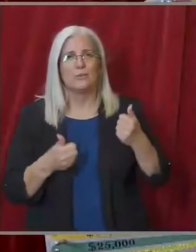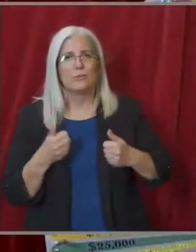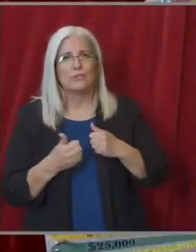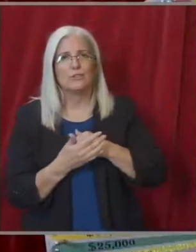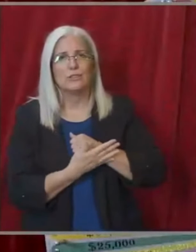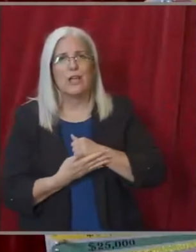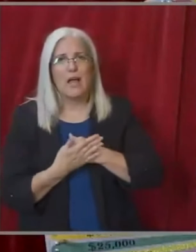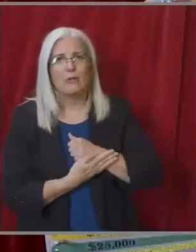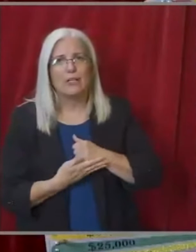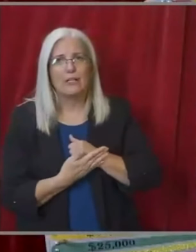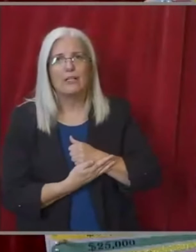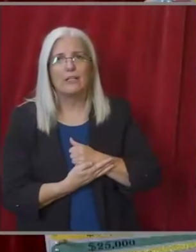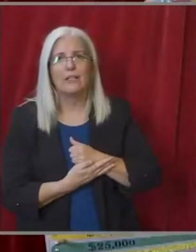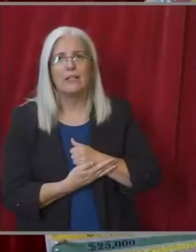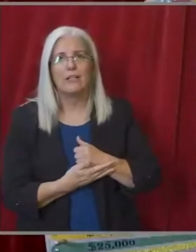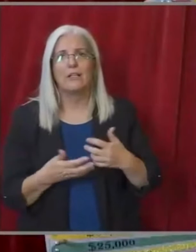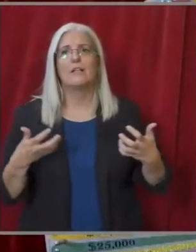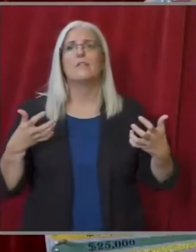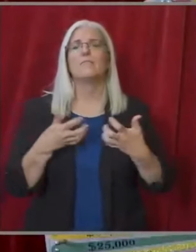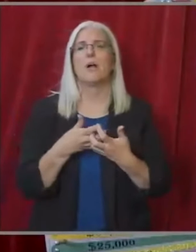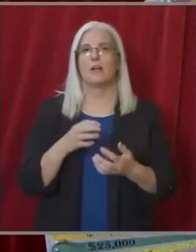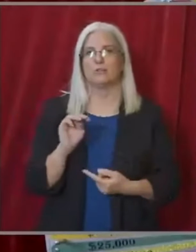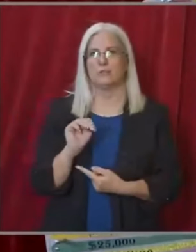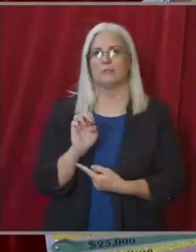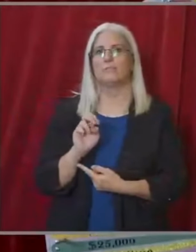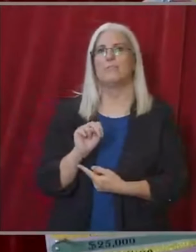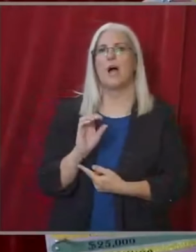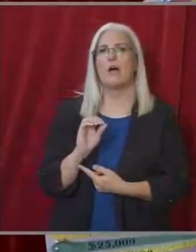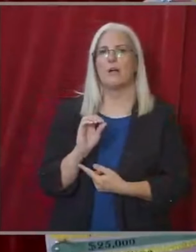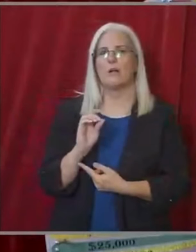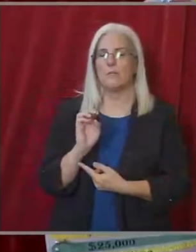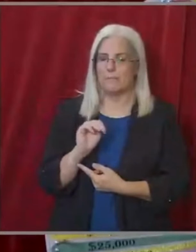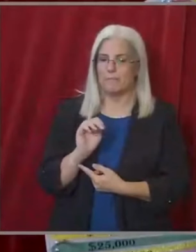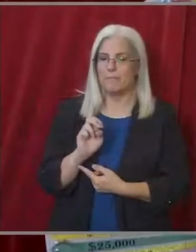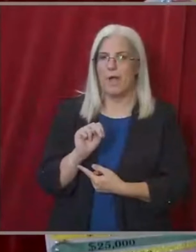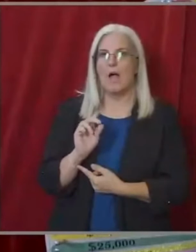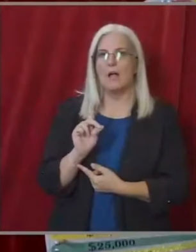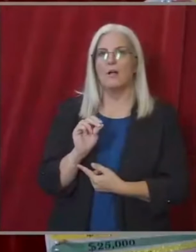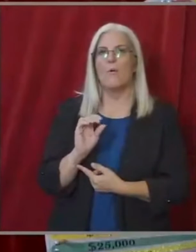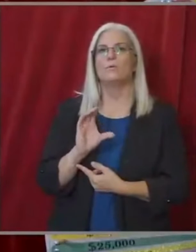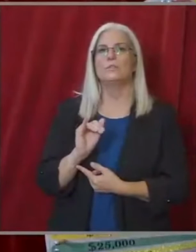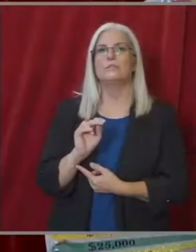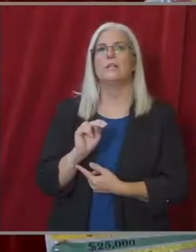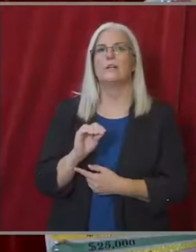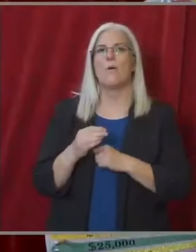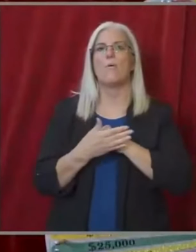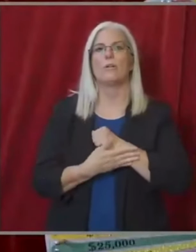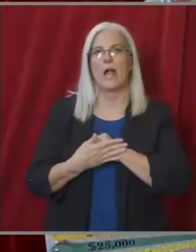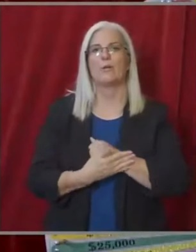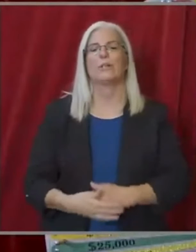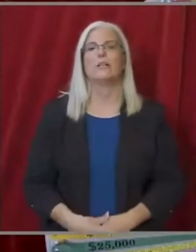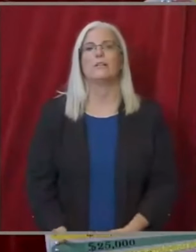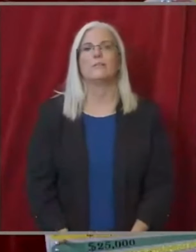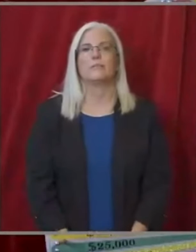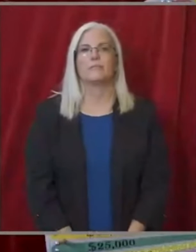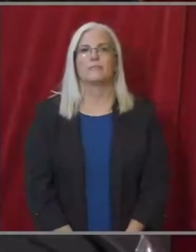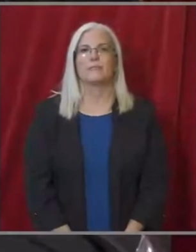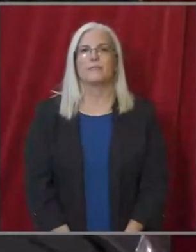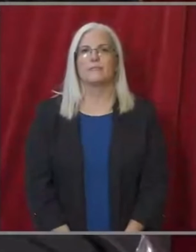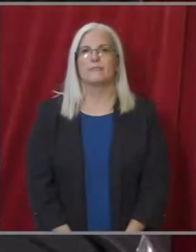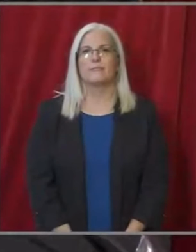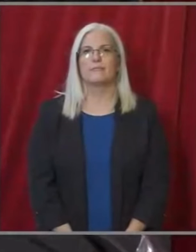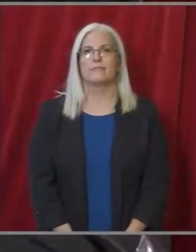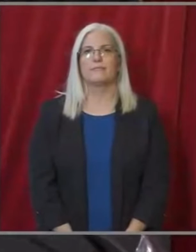18? Mendocino County. How quick you are to find Mendocino County. All eyes on me.